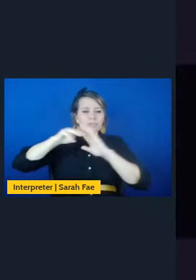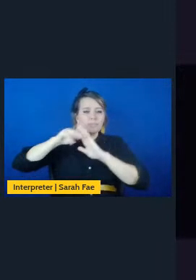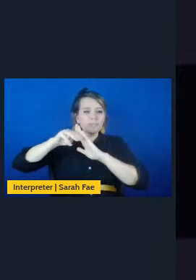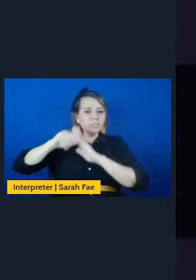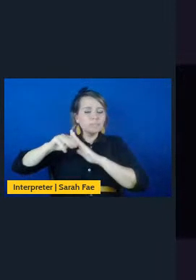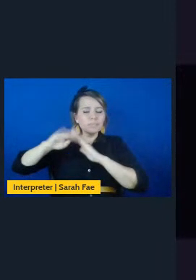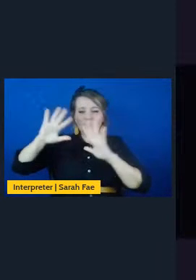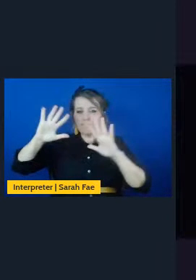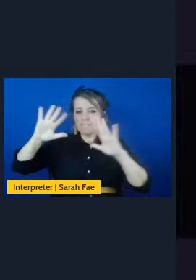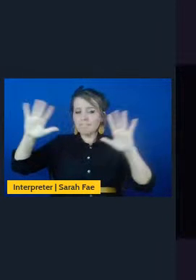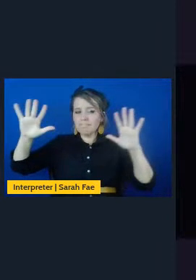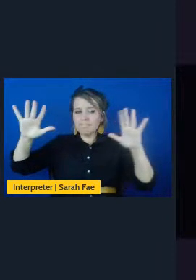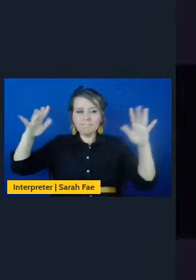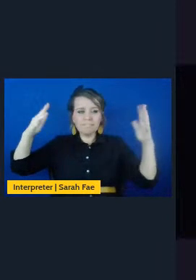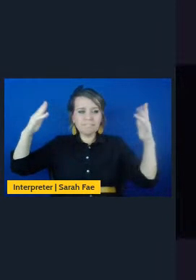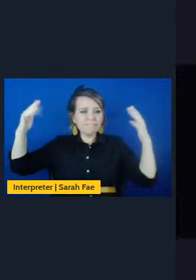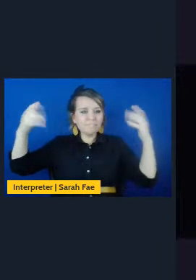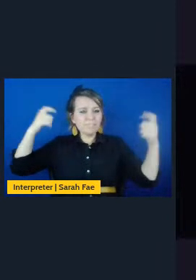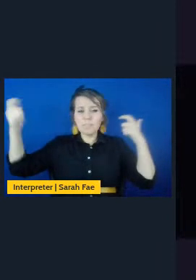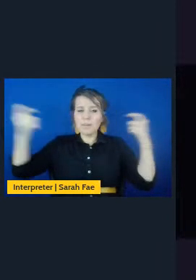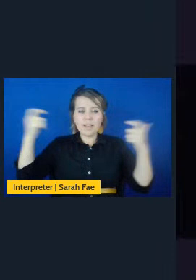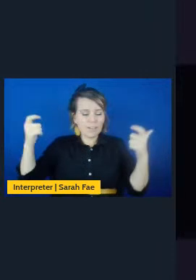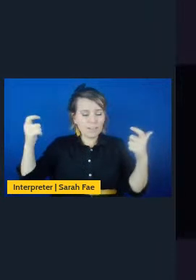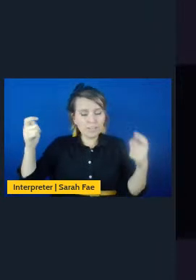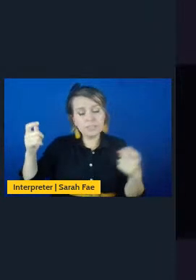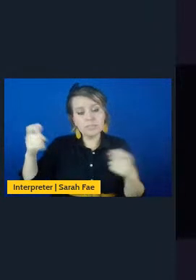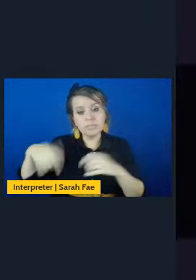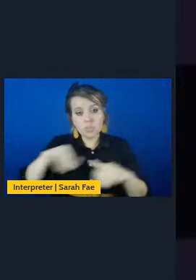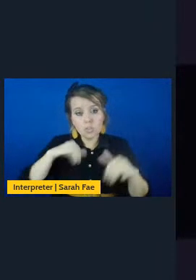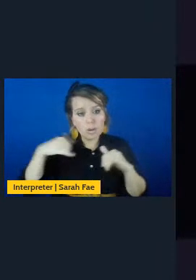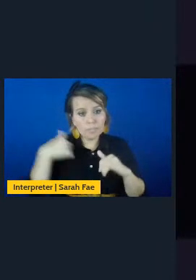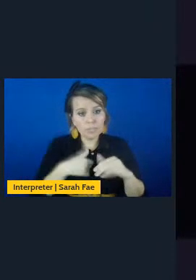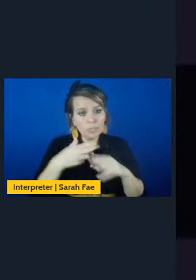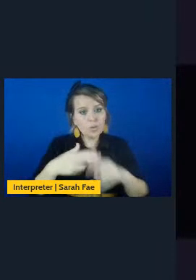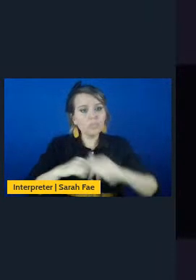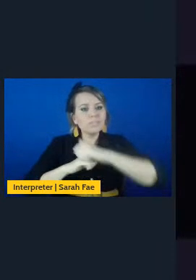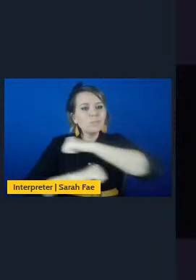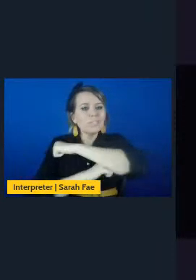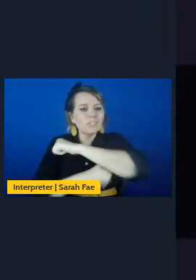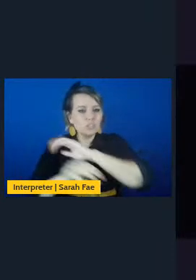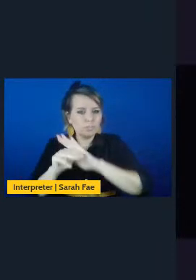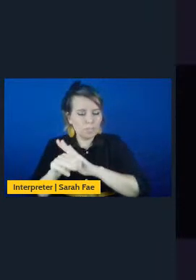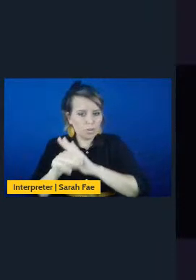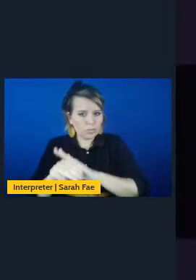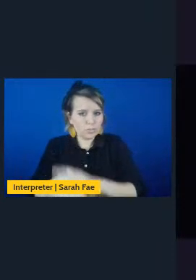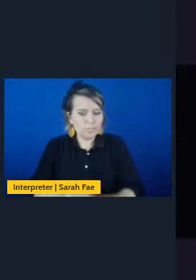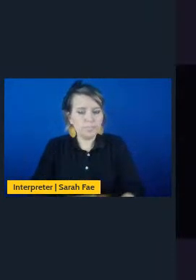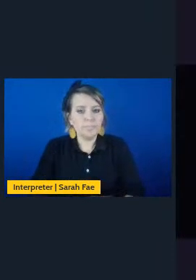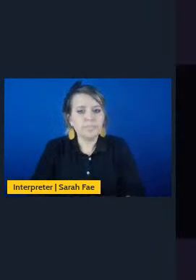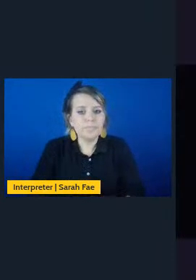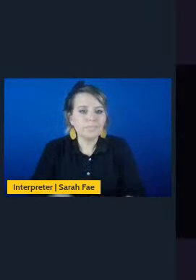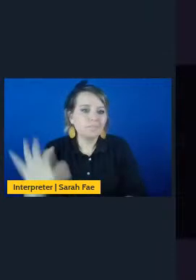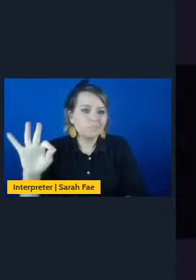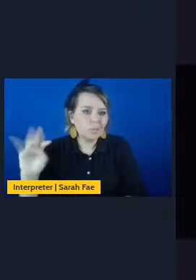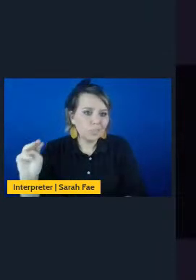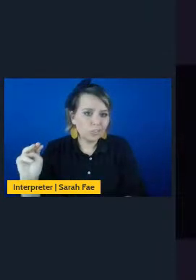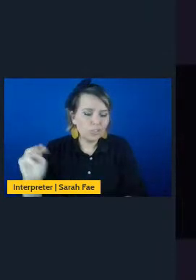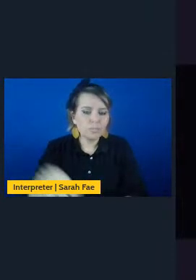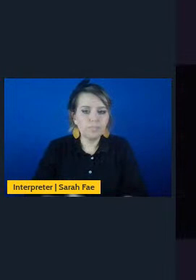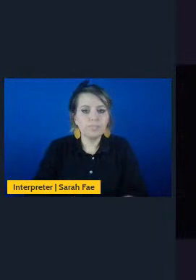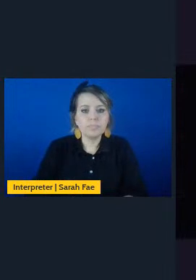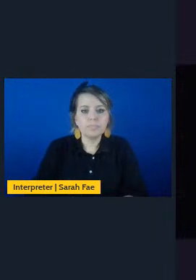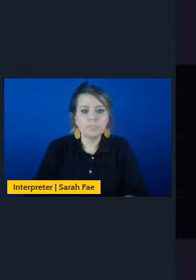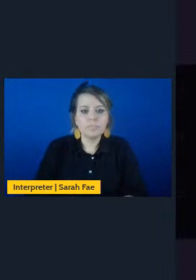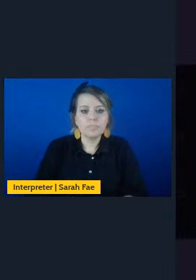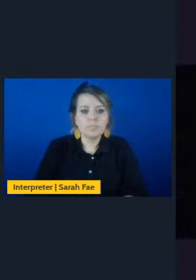on vast corpuses of data, commonly referred as foundation models. Recent advancement in machine